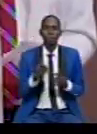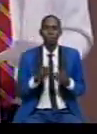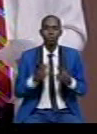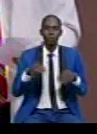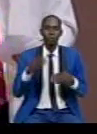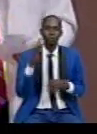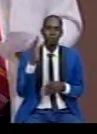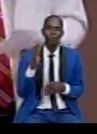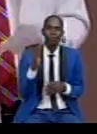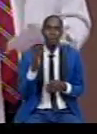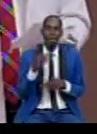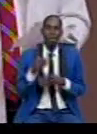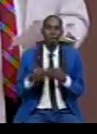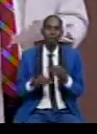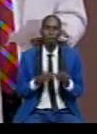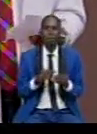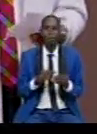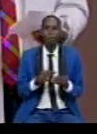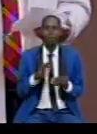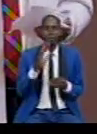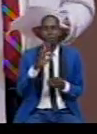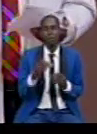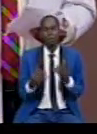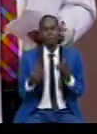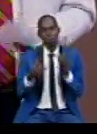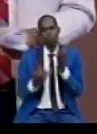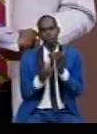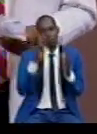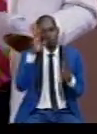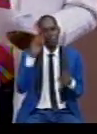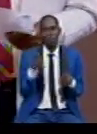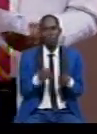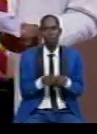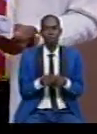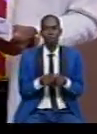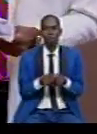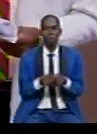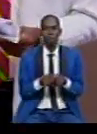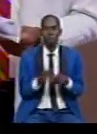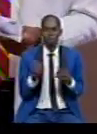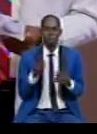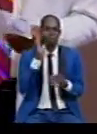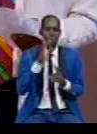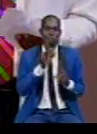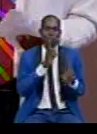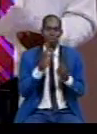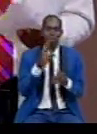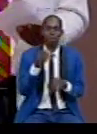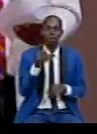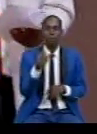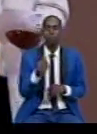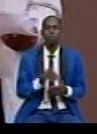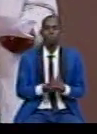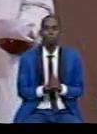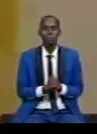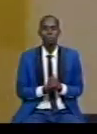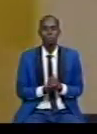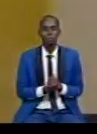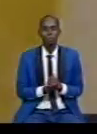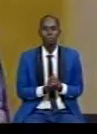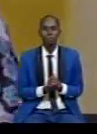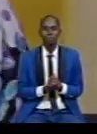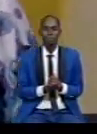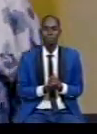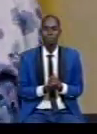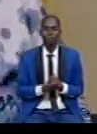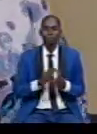testify concerning her younger brother. So I'll give her the floor to give a testimony concerning her brother.